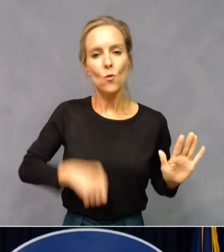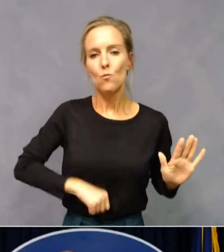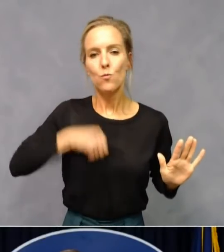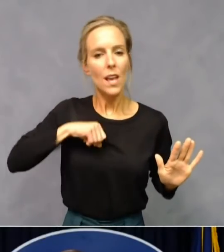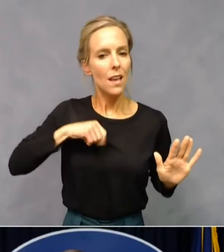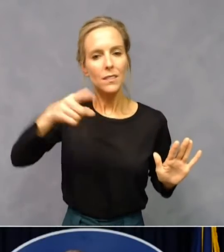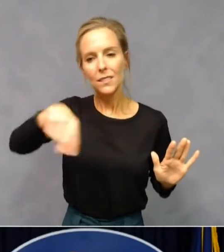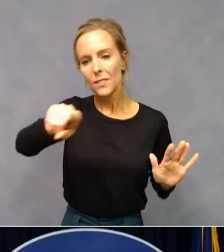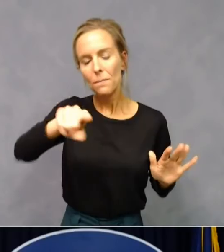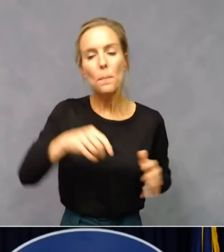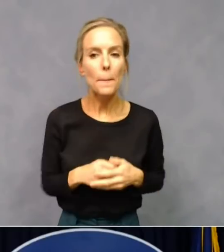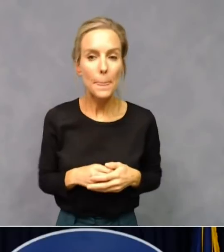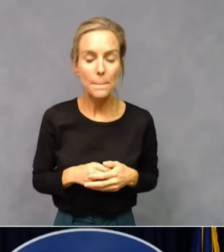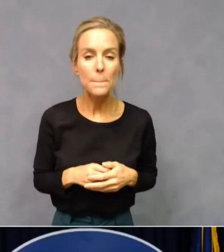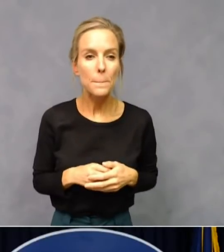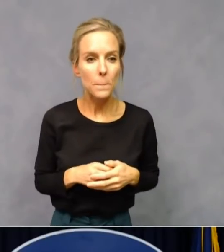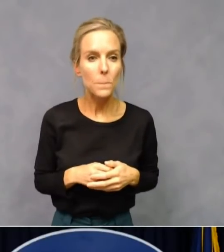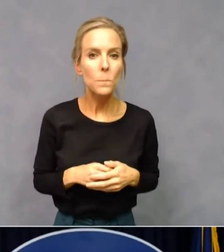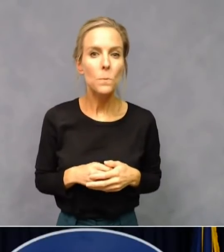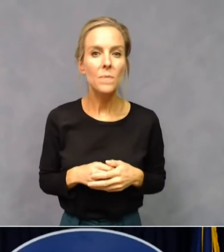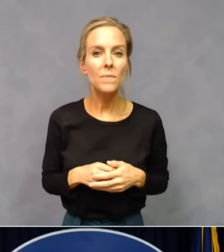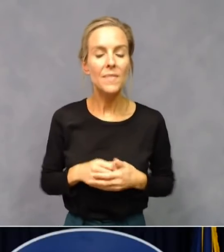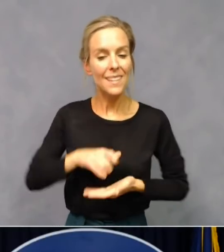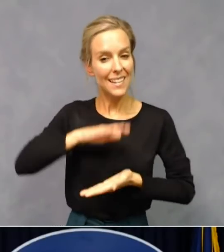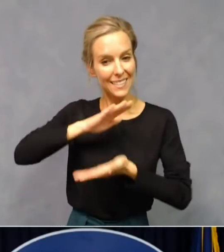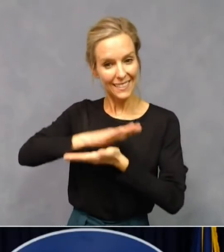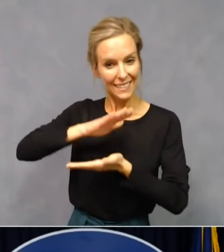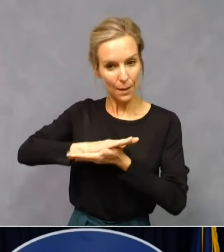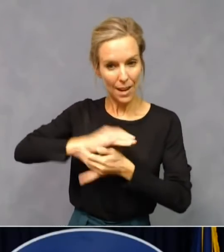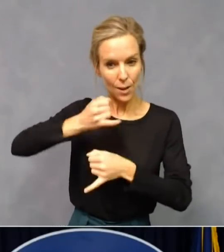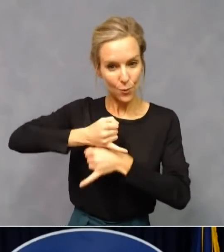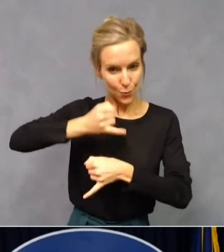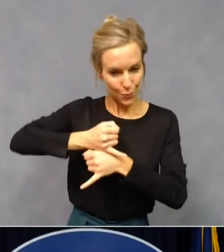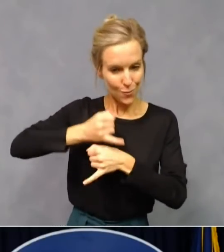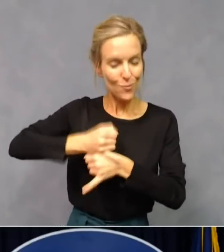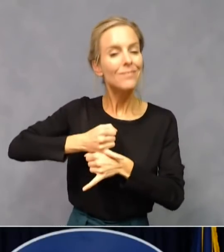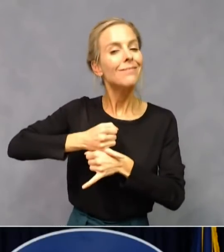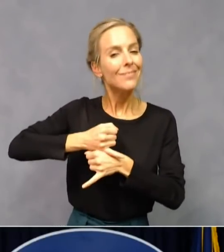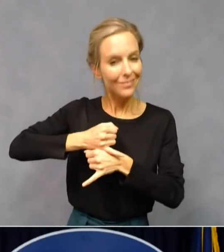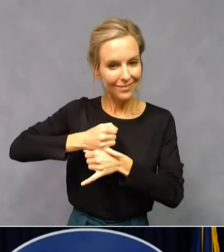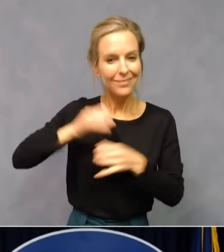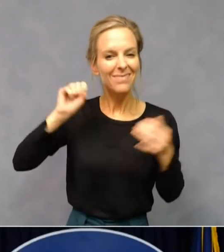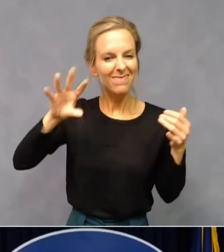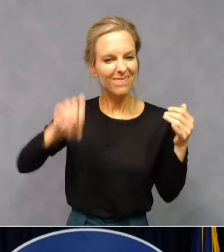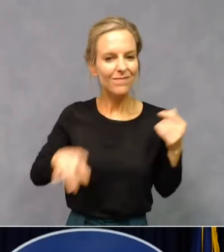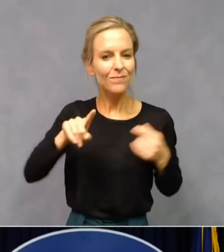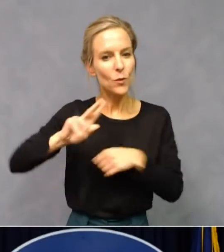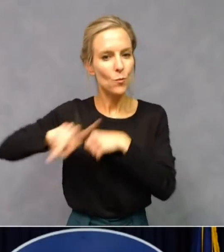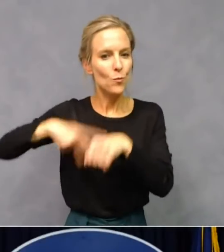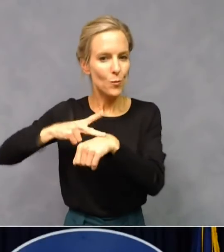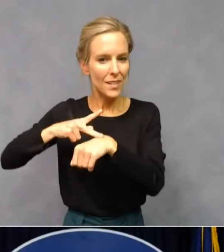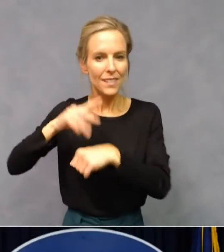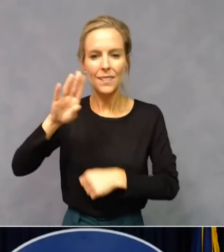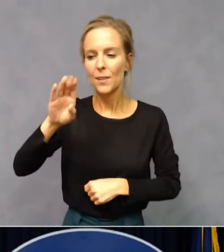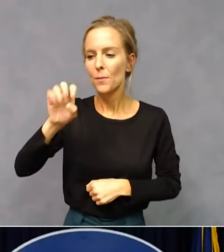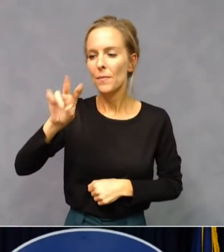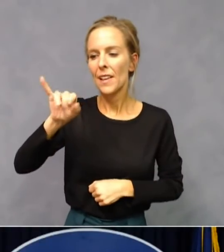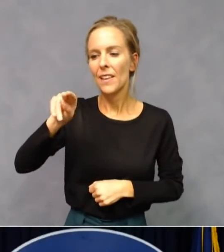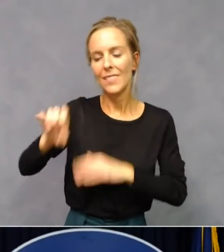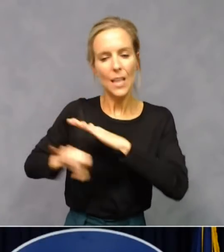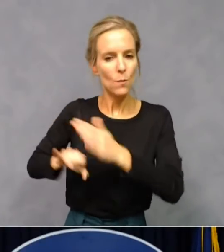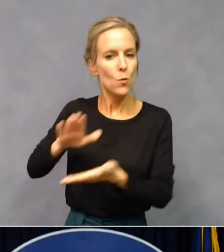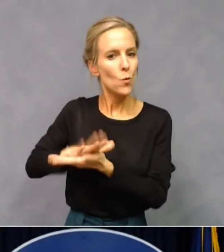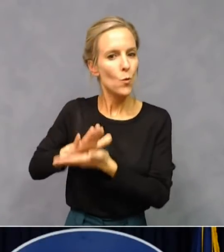And speaking of our academic institutions, here is the principal of Bevins Elementary School thanking Pikeville